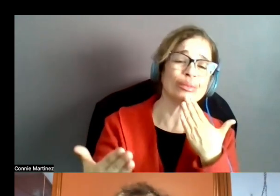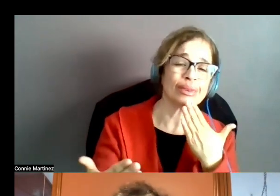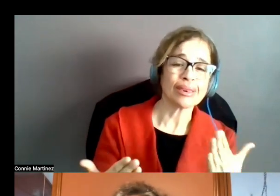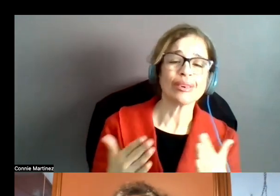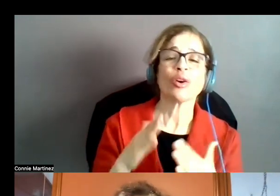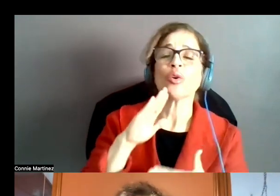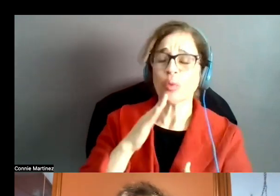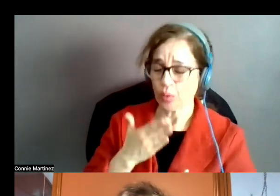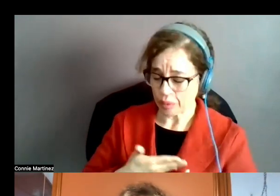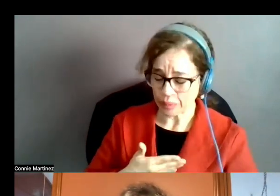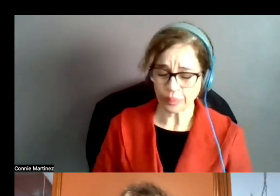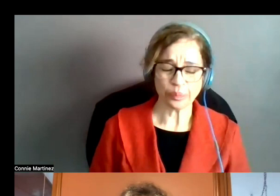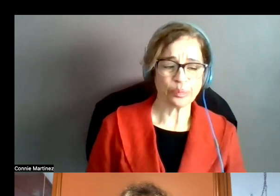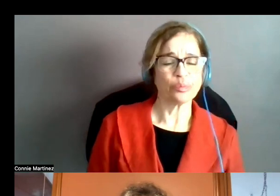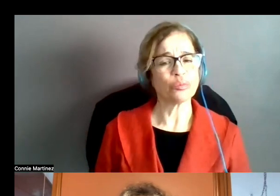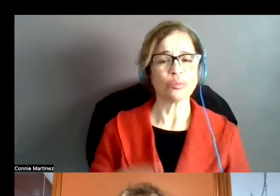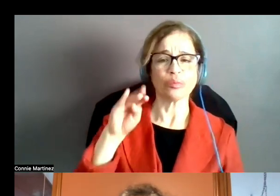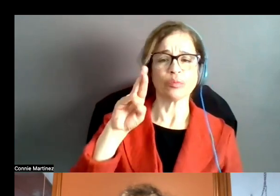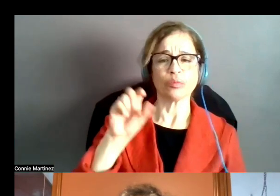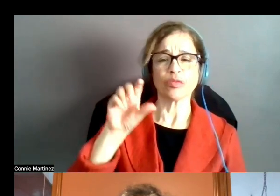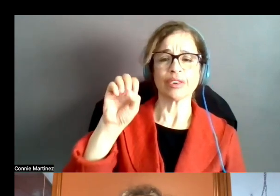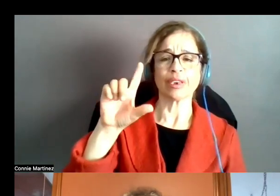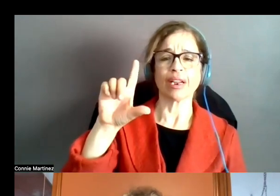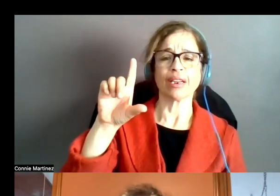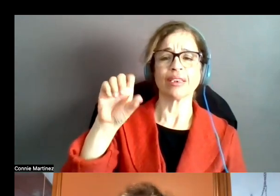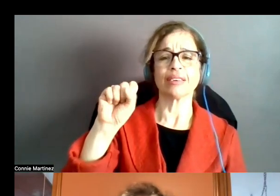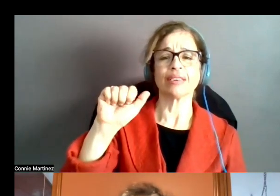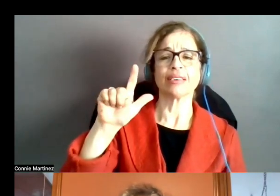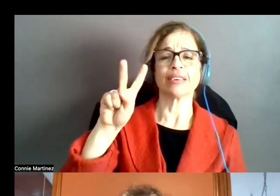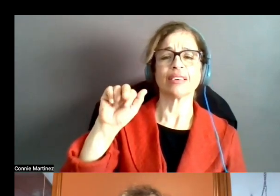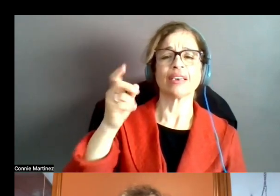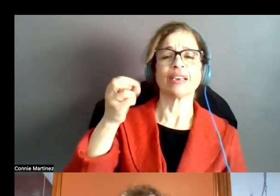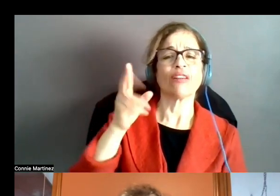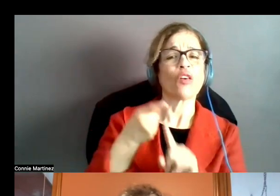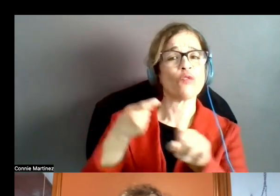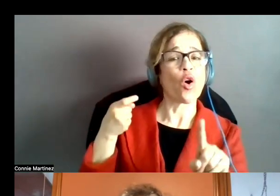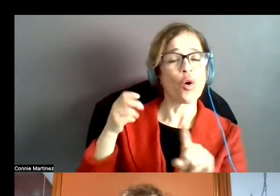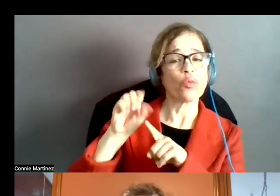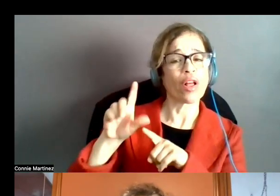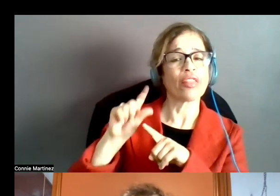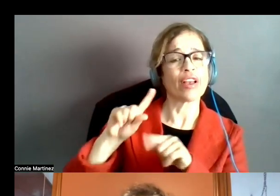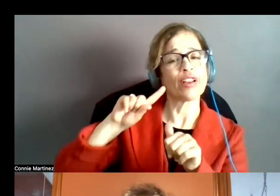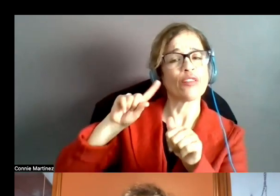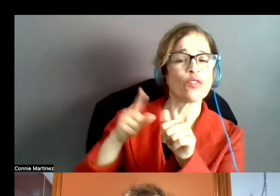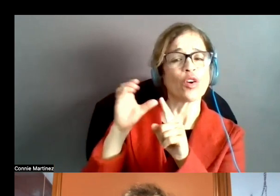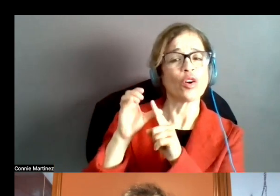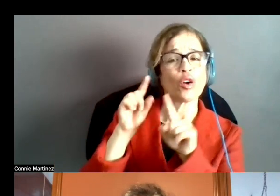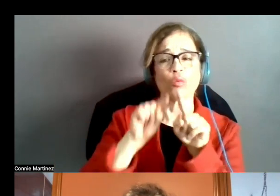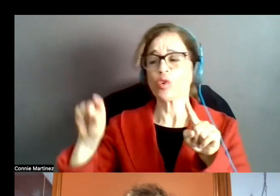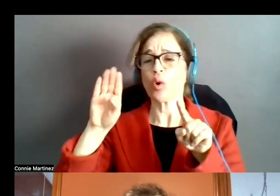You're welcome. Yeah, so growing up in Brazil, so I'm from Salvador, as you said, and it was the first capital of